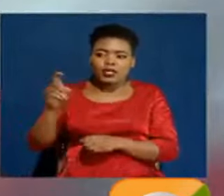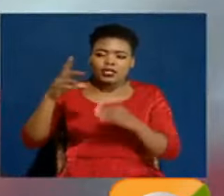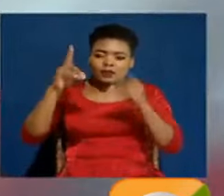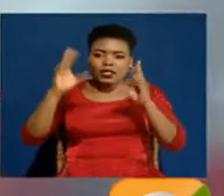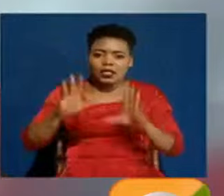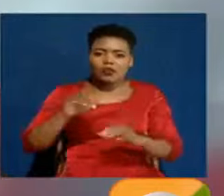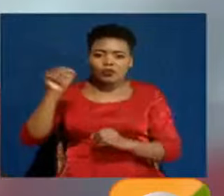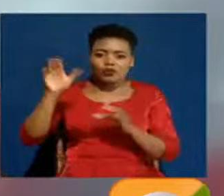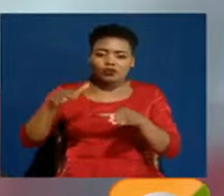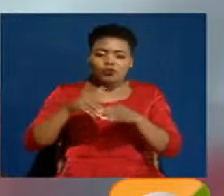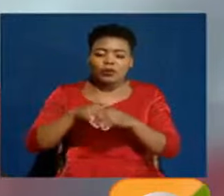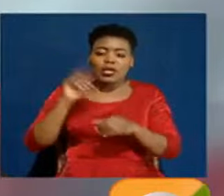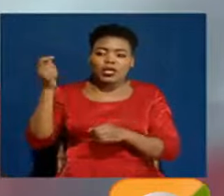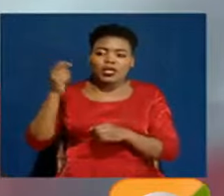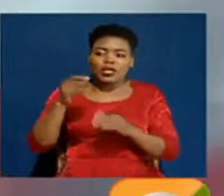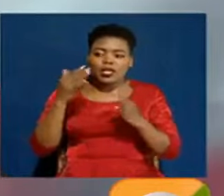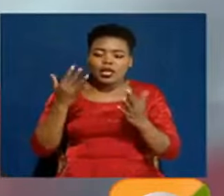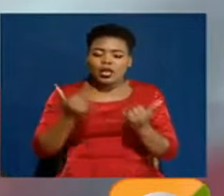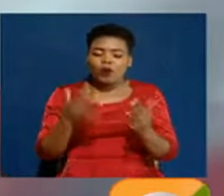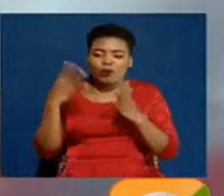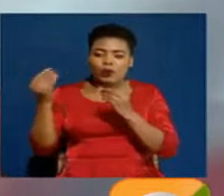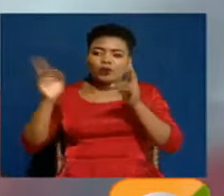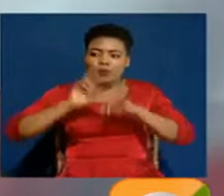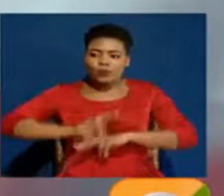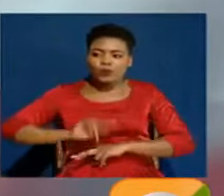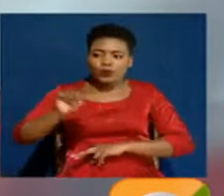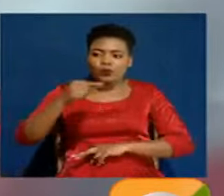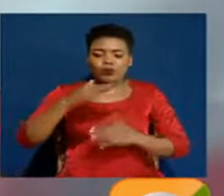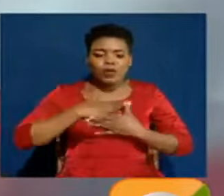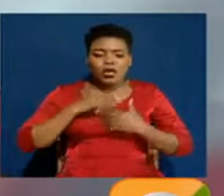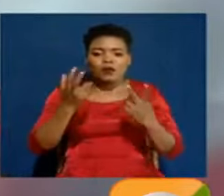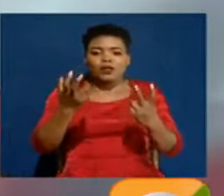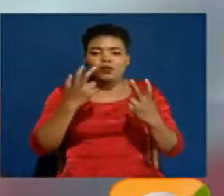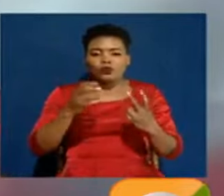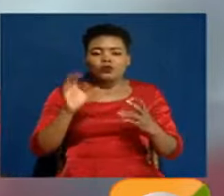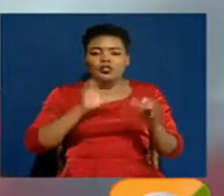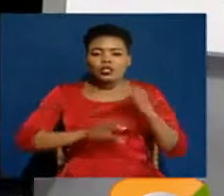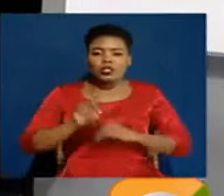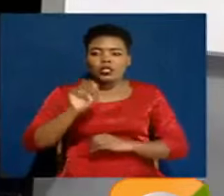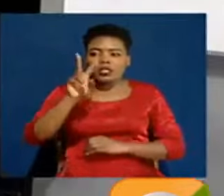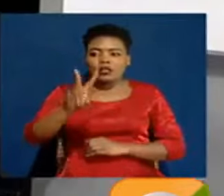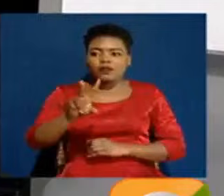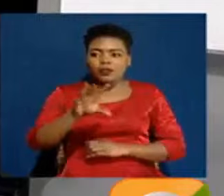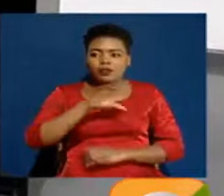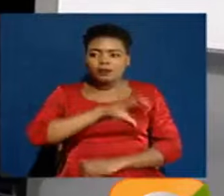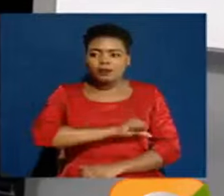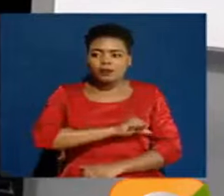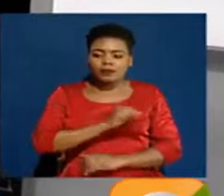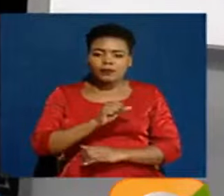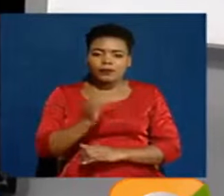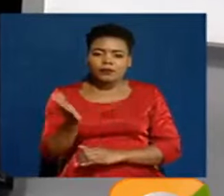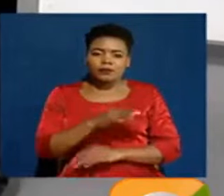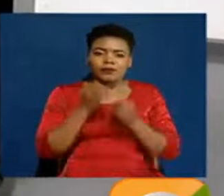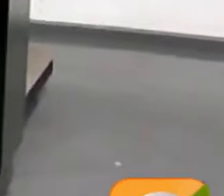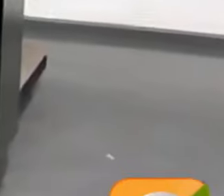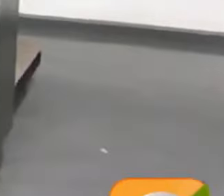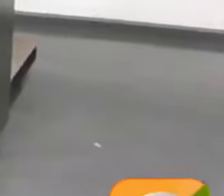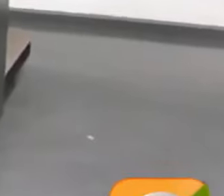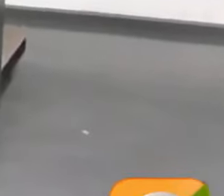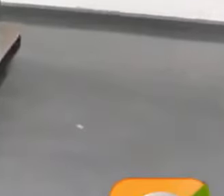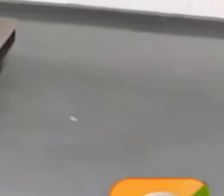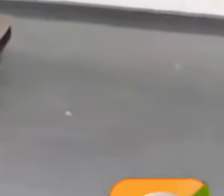Director. We take a break on that note, but keep it Citizen Weekend, because there's plenty more coming up on the other side.